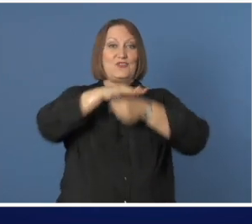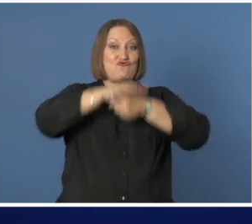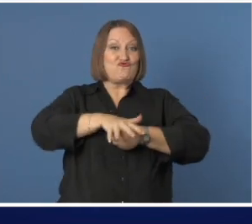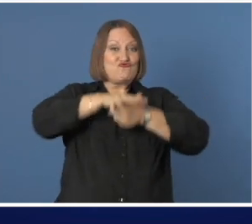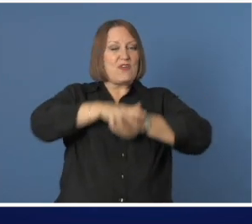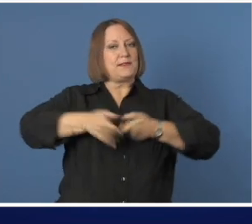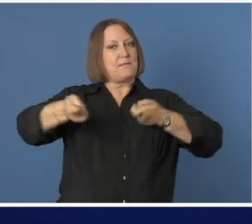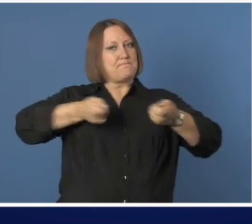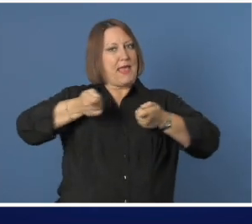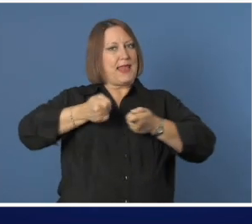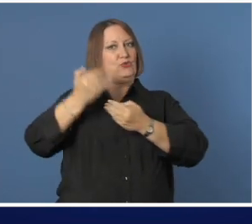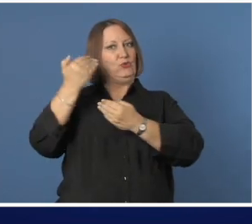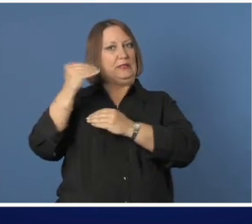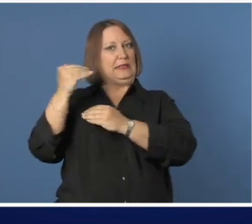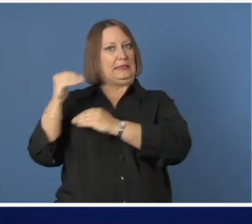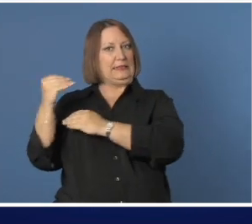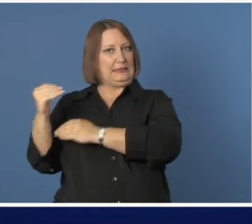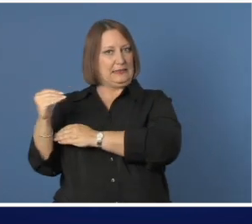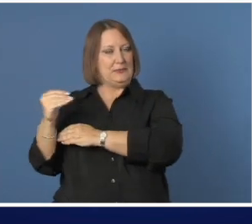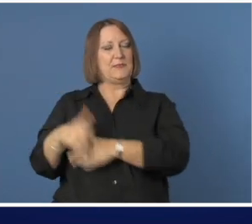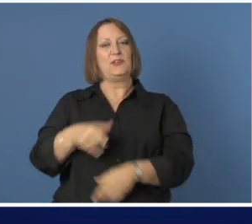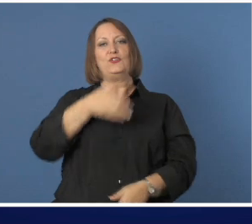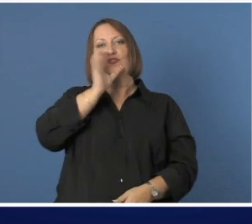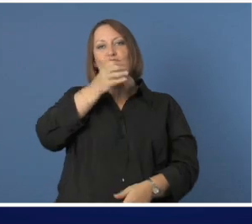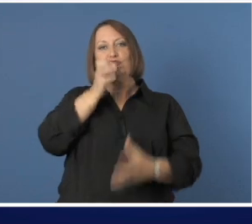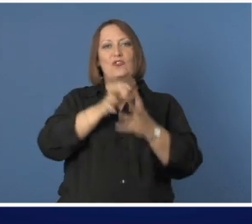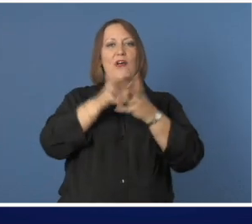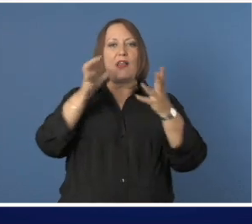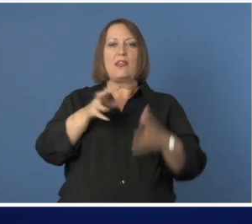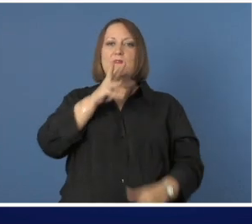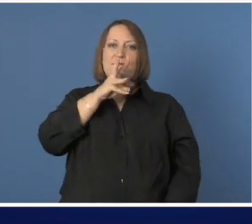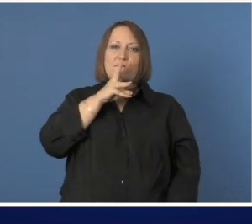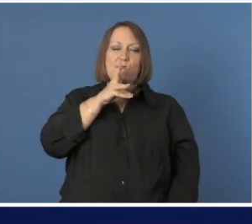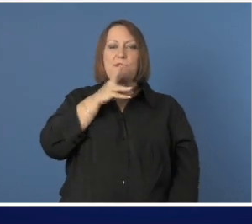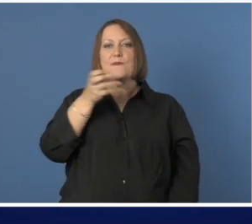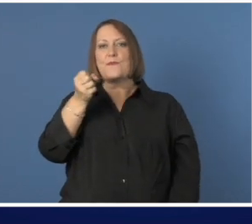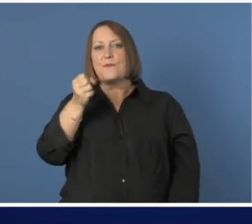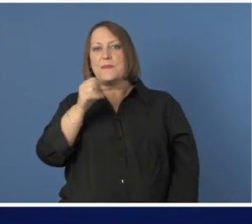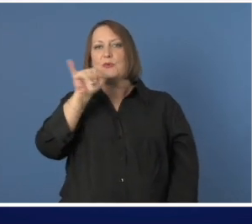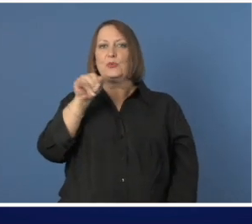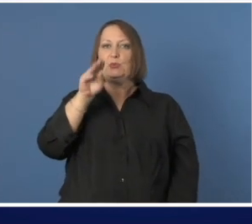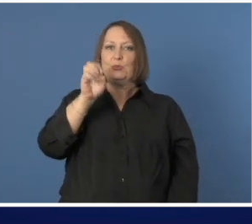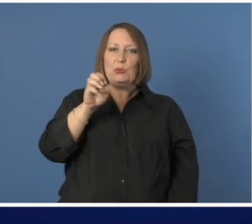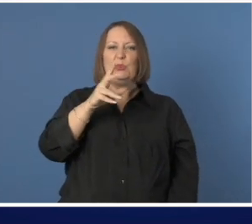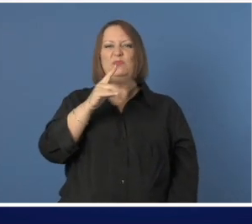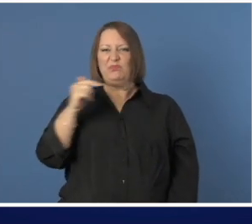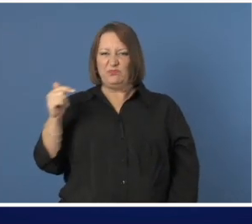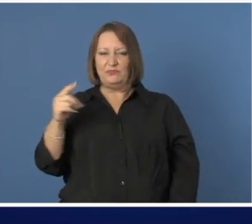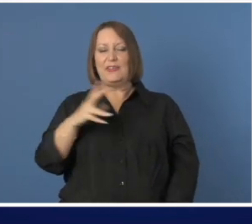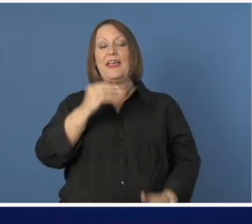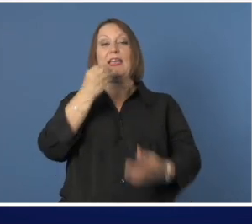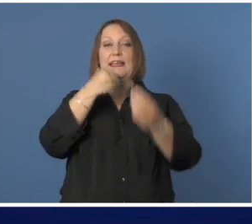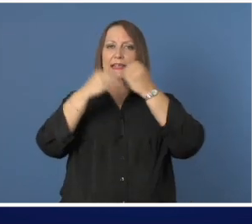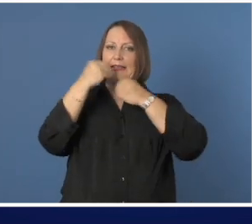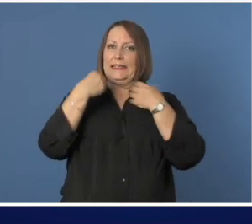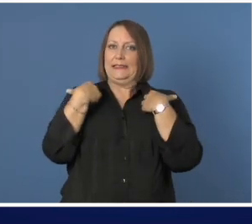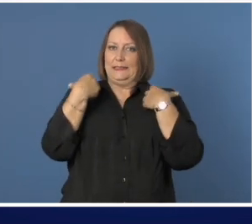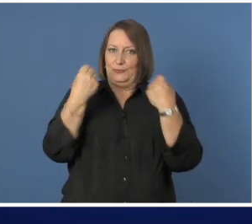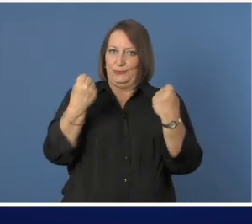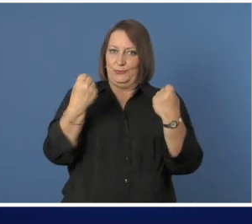active manage your stress drink plenty of fluids and eat nutritious